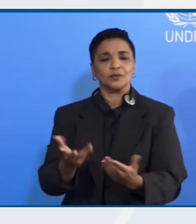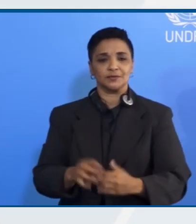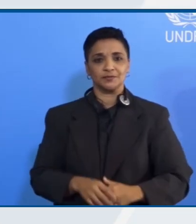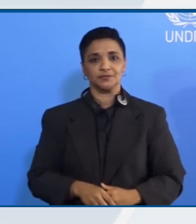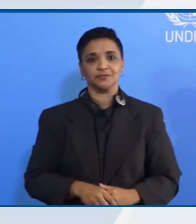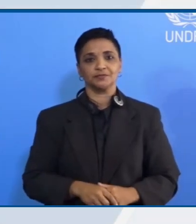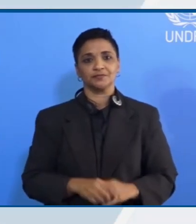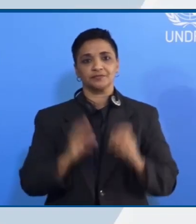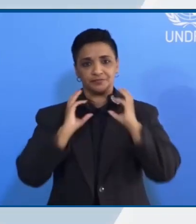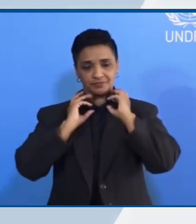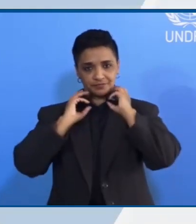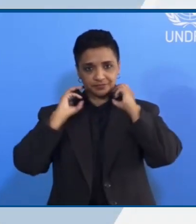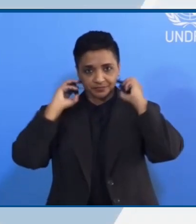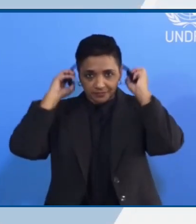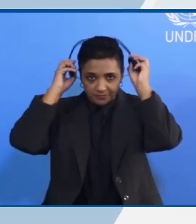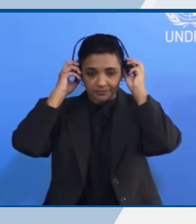Thanks,